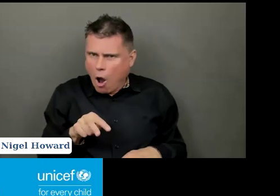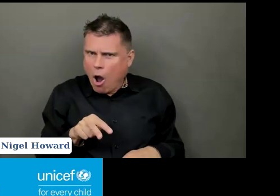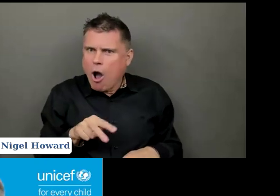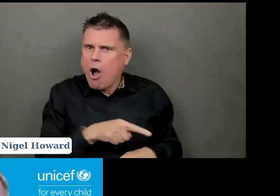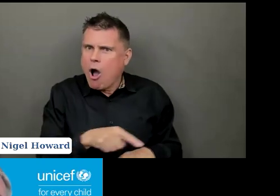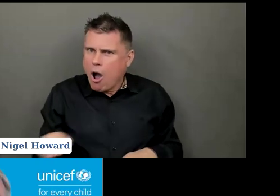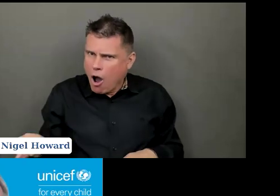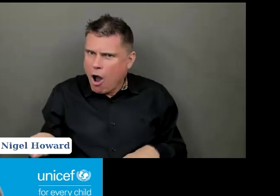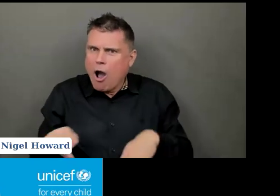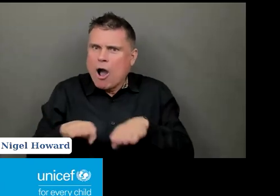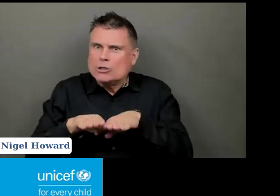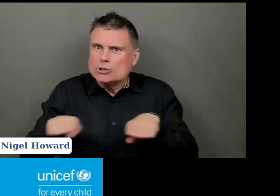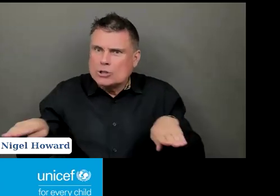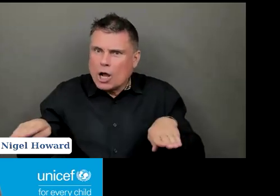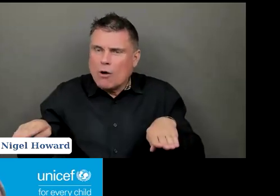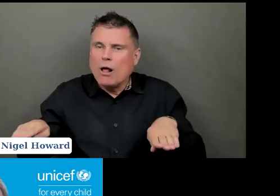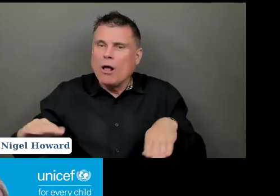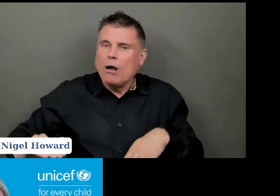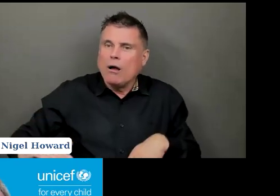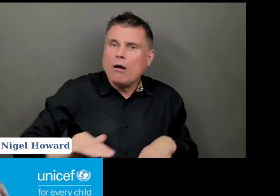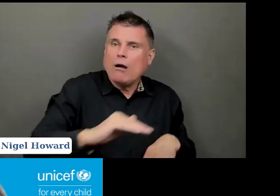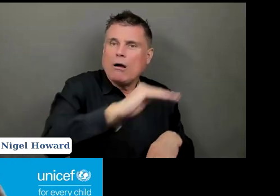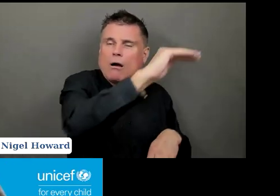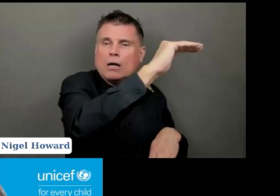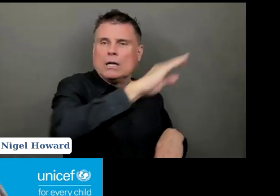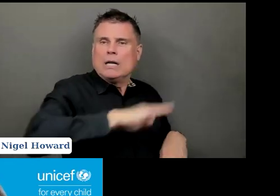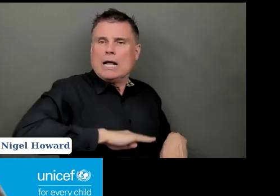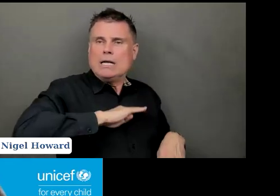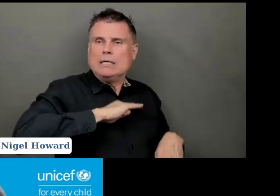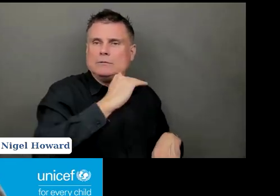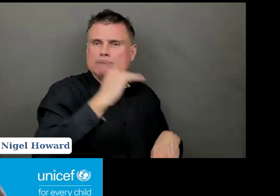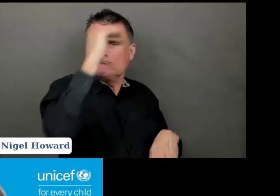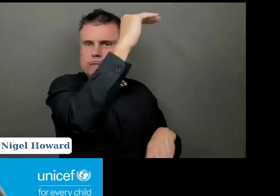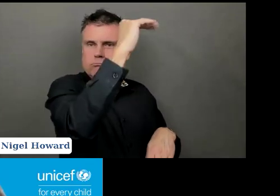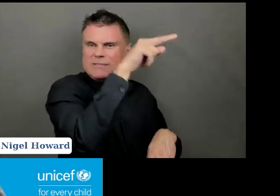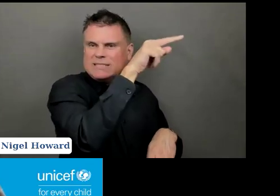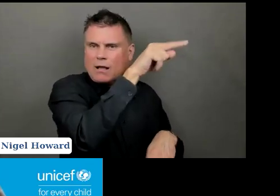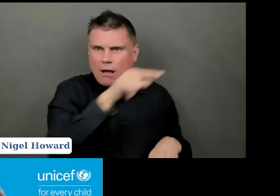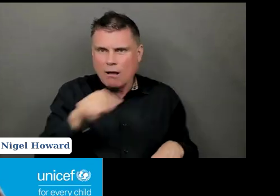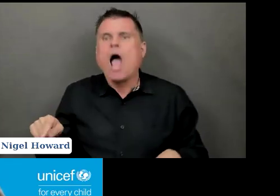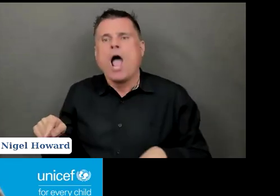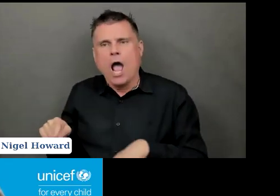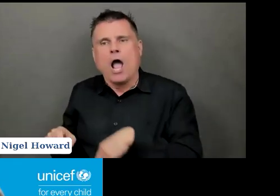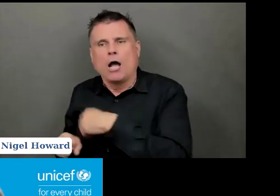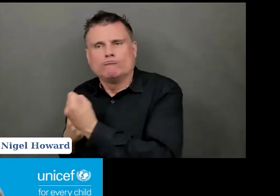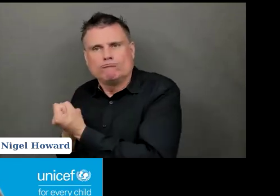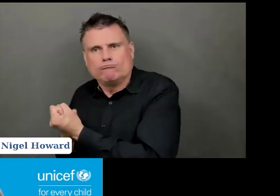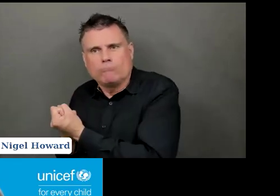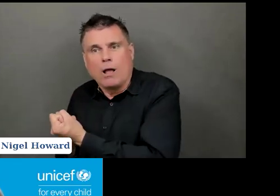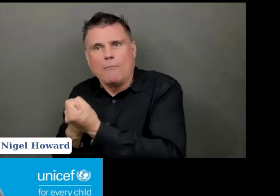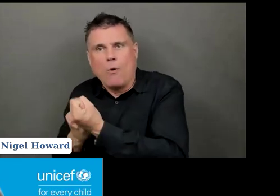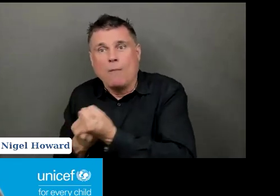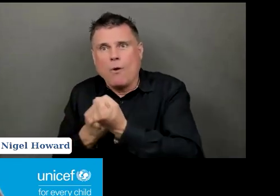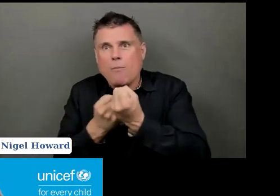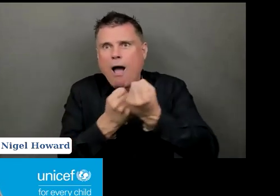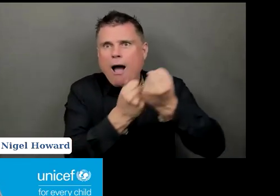child grant. All these have been approved by the government since 2022, though most of them have not yet started, but the old